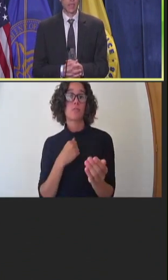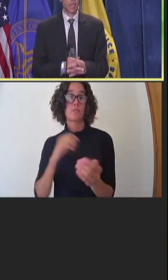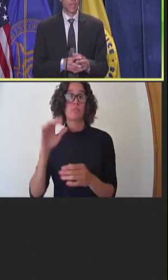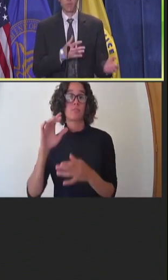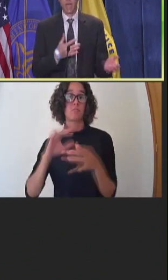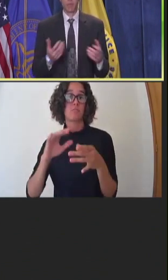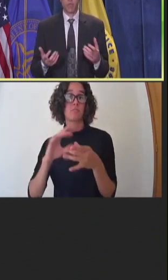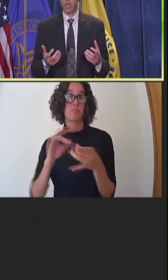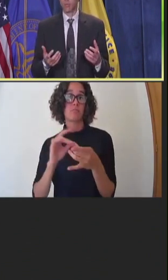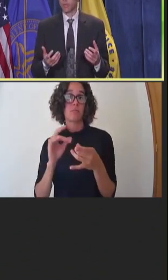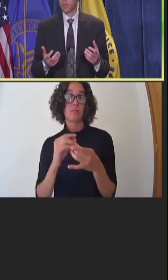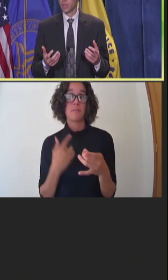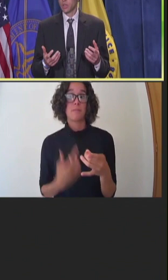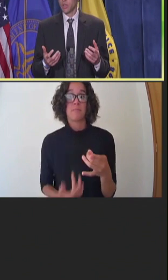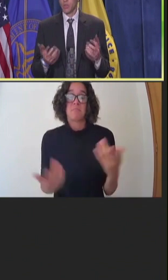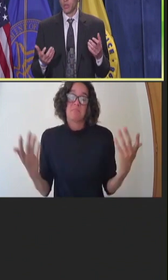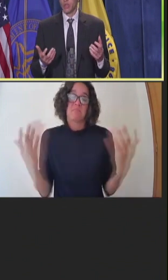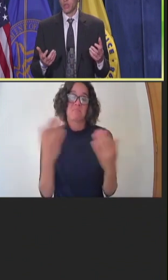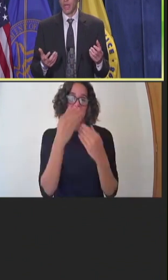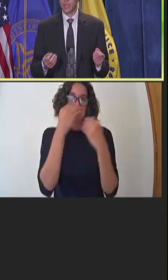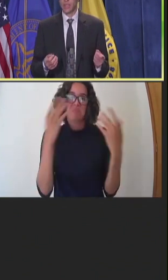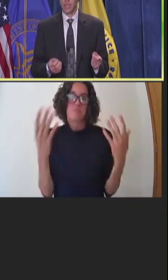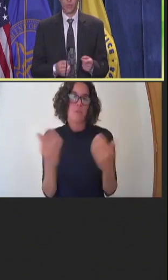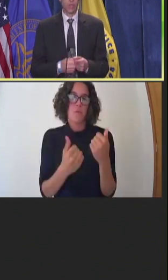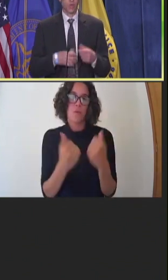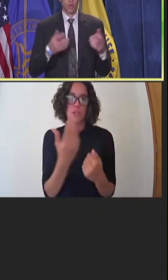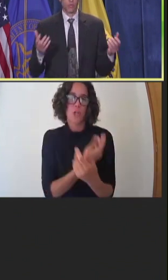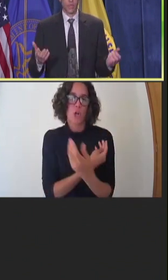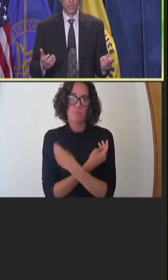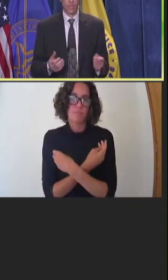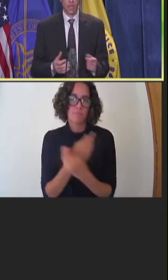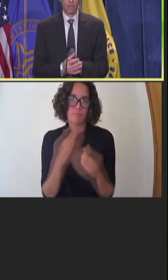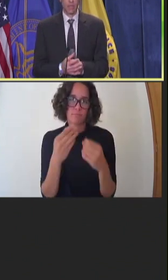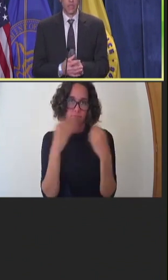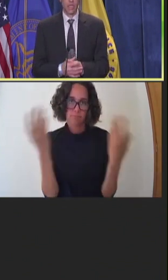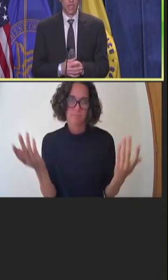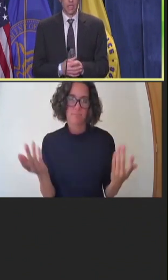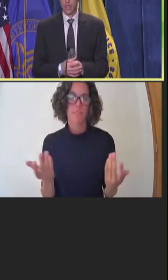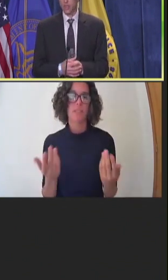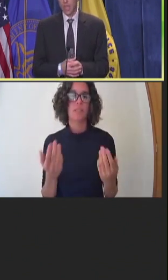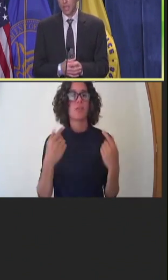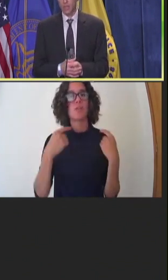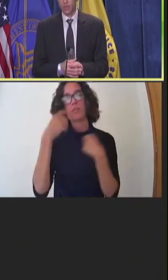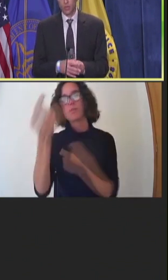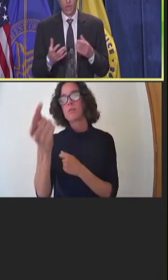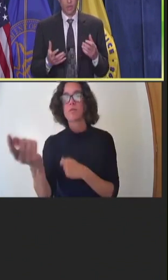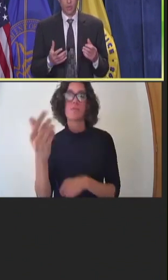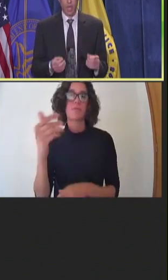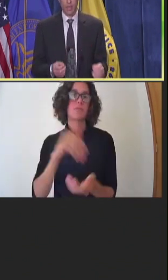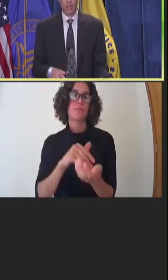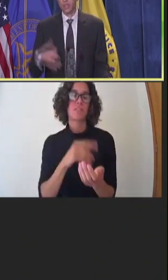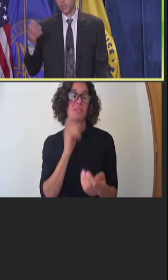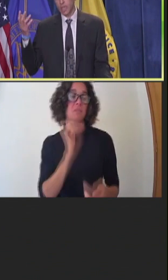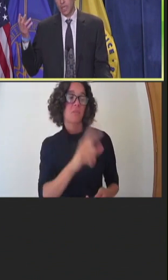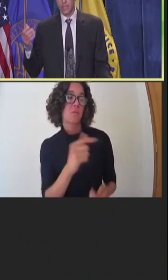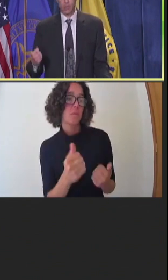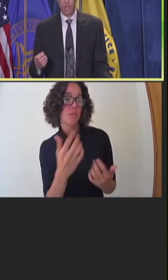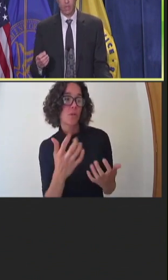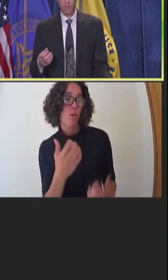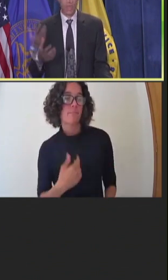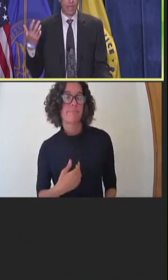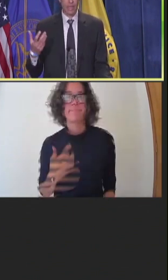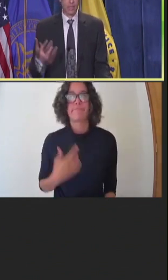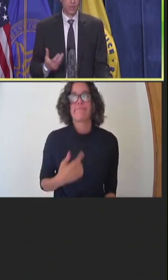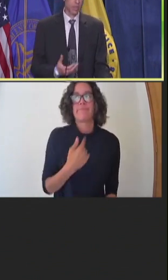that it doesn't matter which arm you get your vaccine in. We go to the physician's office, they just ask you, which arm do you want? And usually I say, well,